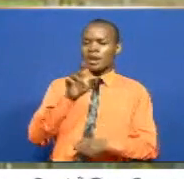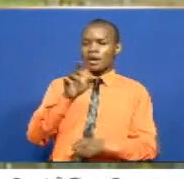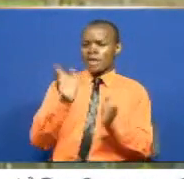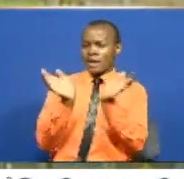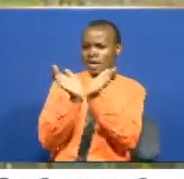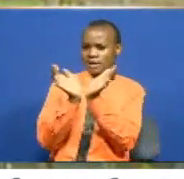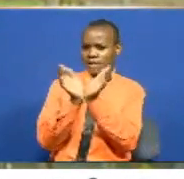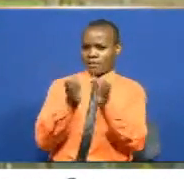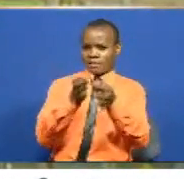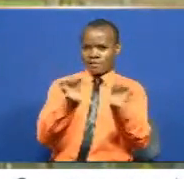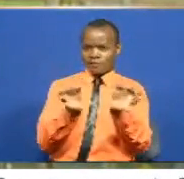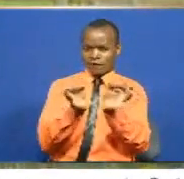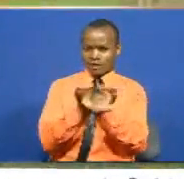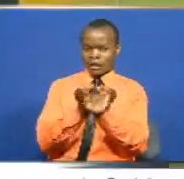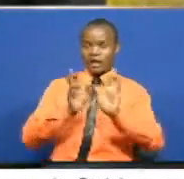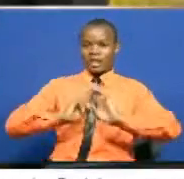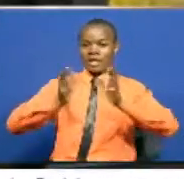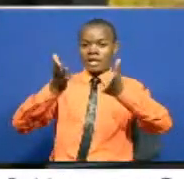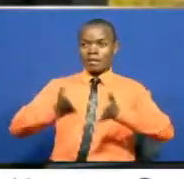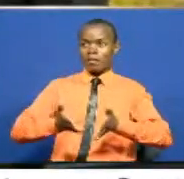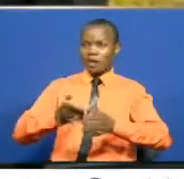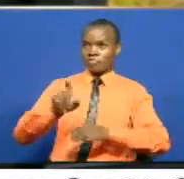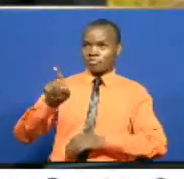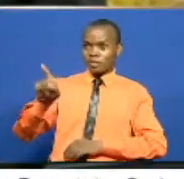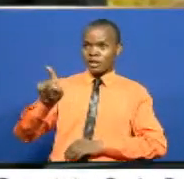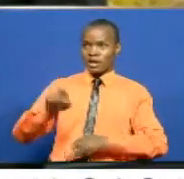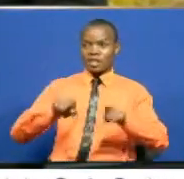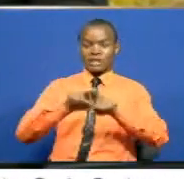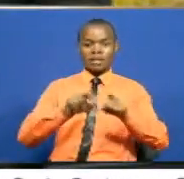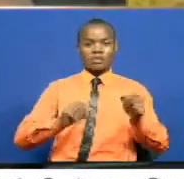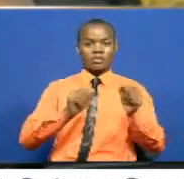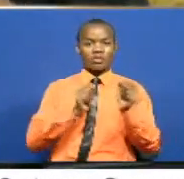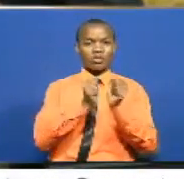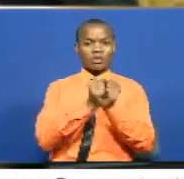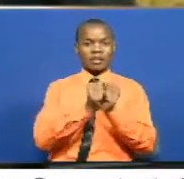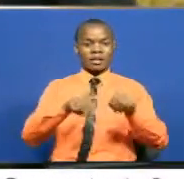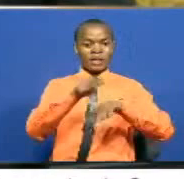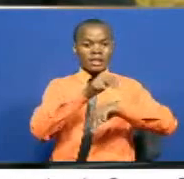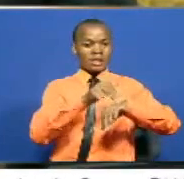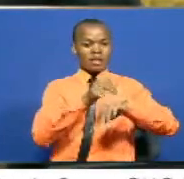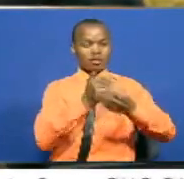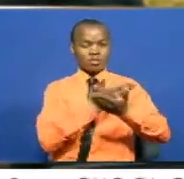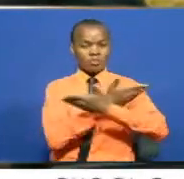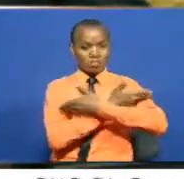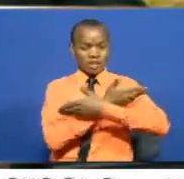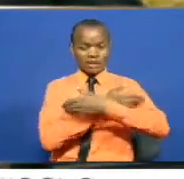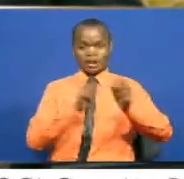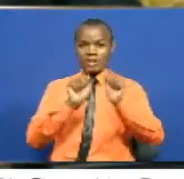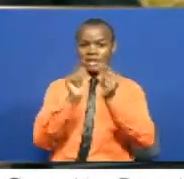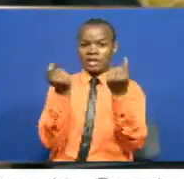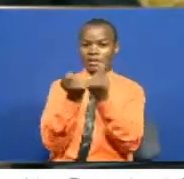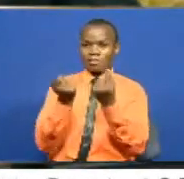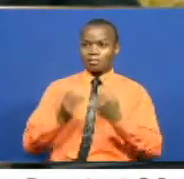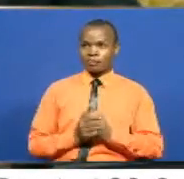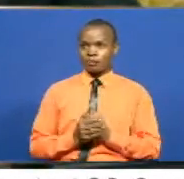Kasarani, where Fred Mwoki is our reporter, and he is with the National Paralympic team. Over to you, Fred.